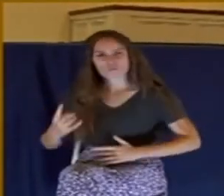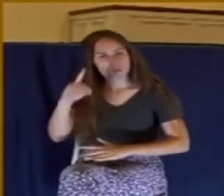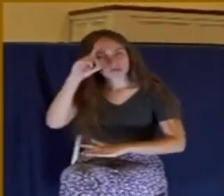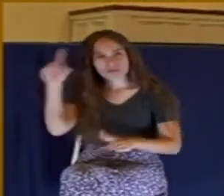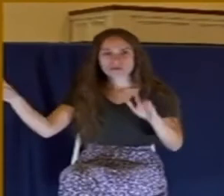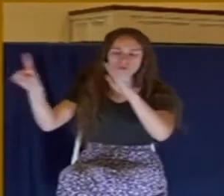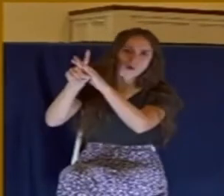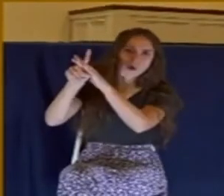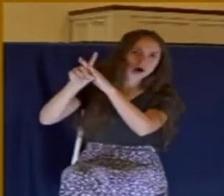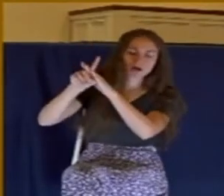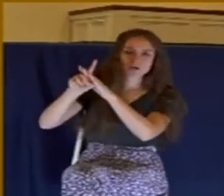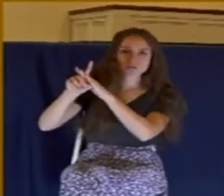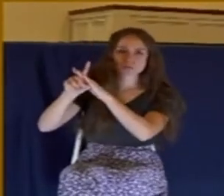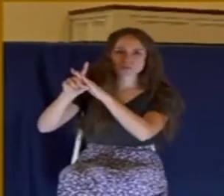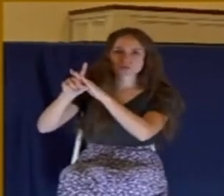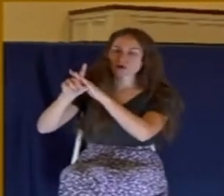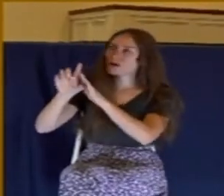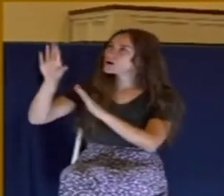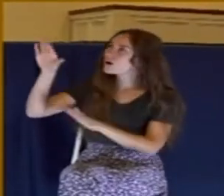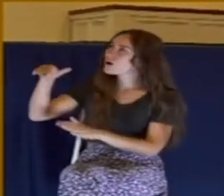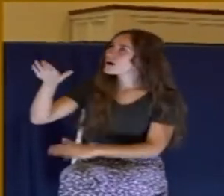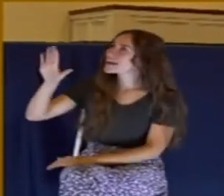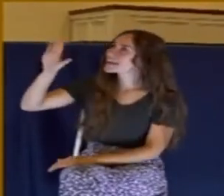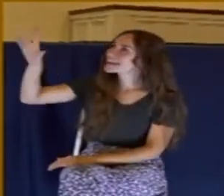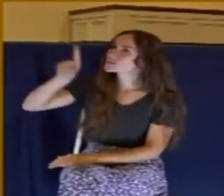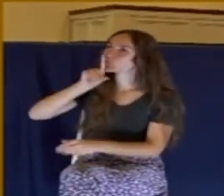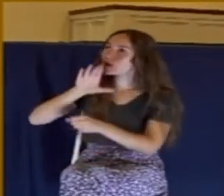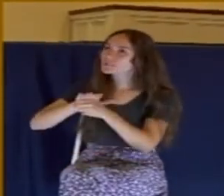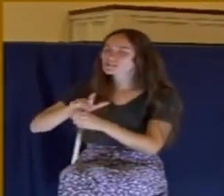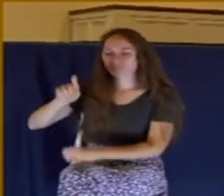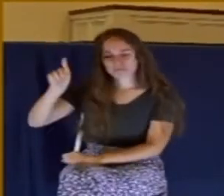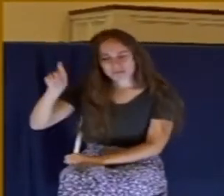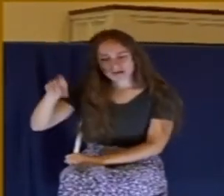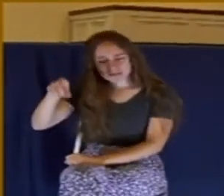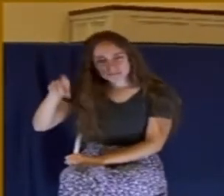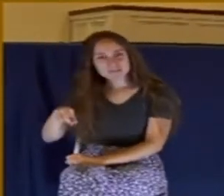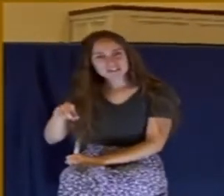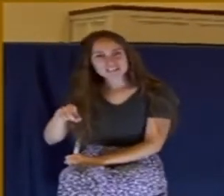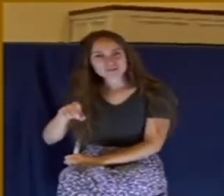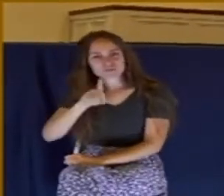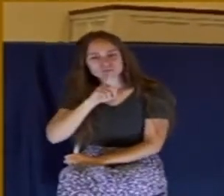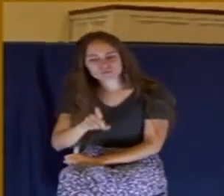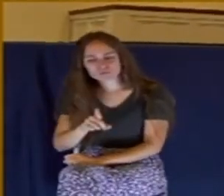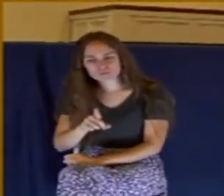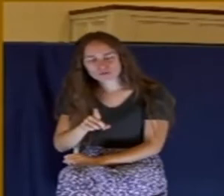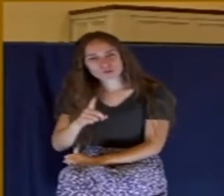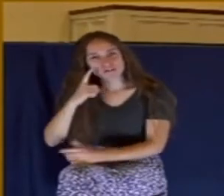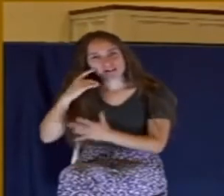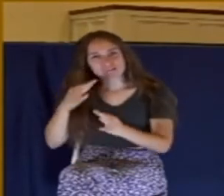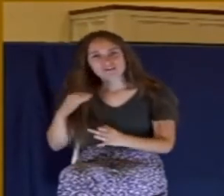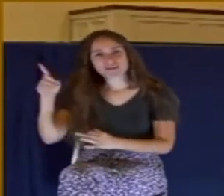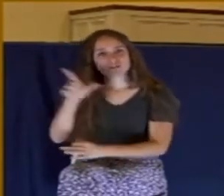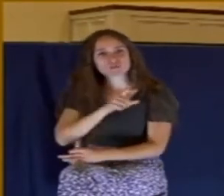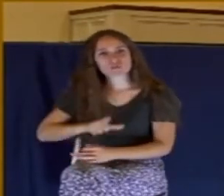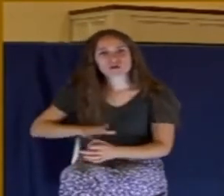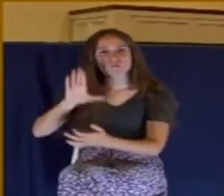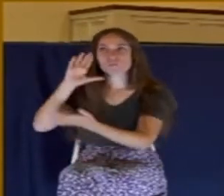effect. The promises of God must be true. Surely the Lord will help me if I'm willing to be